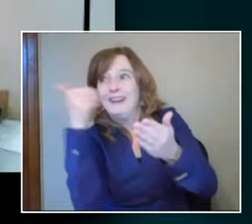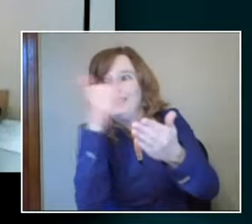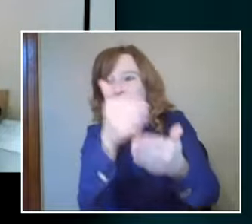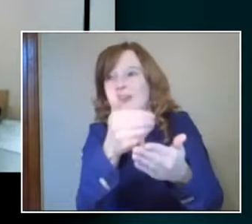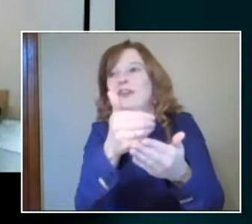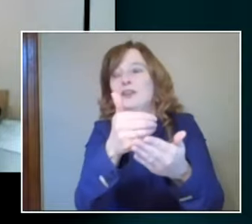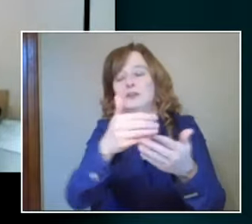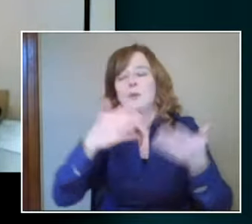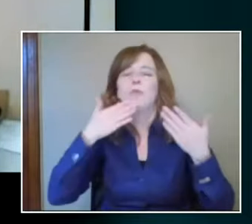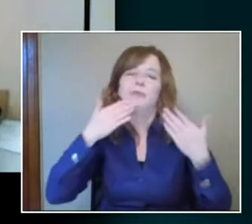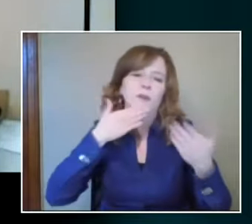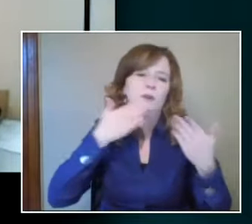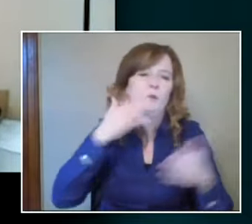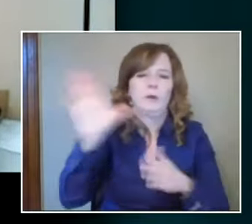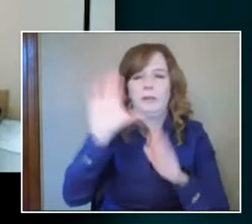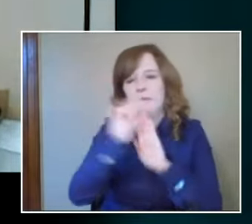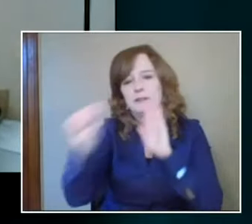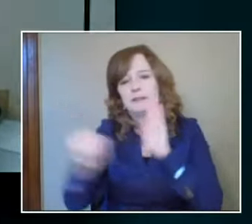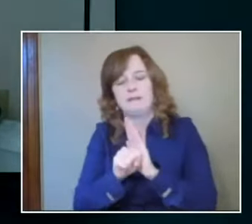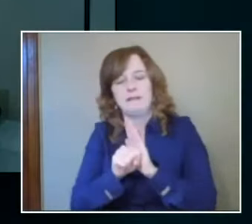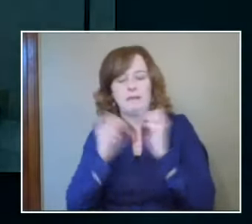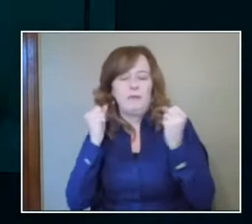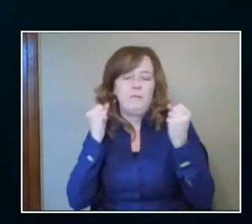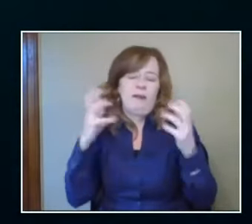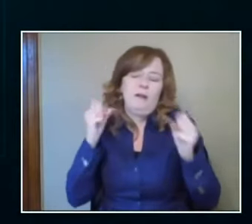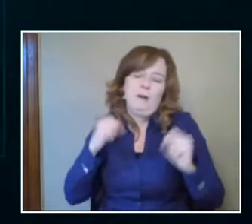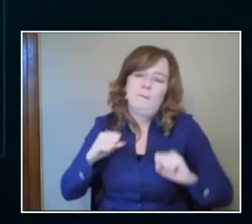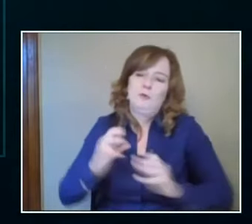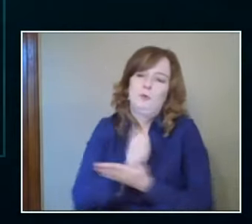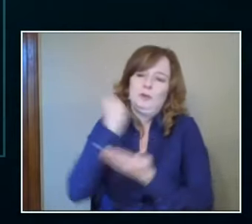the opportunities that I've been afforded.